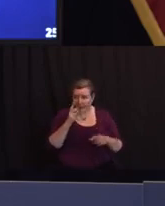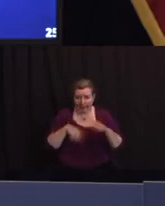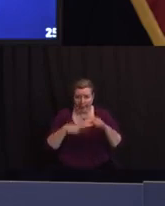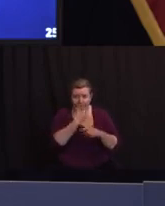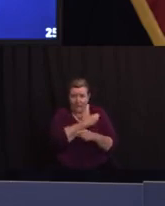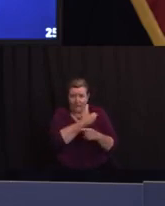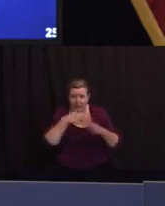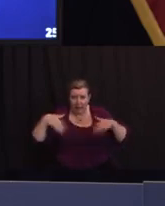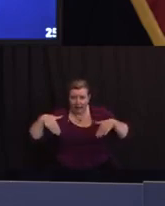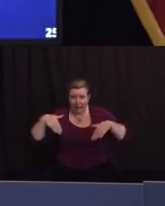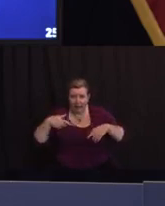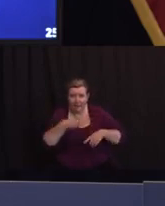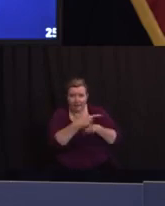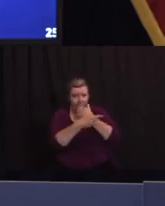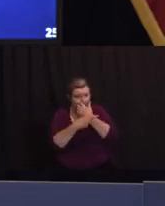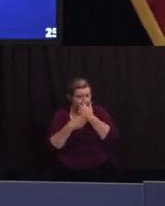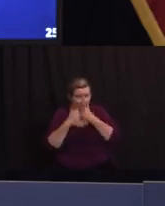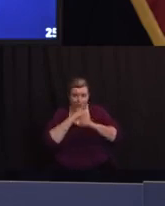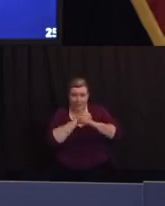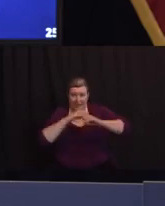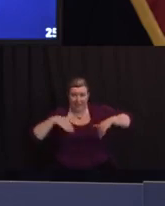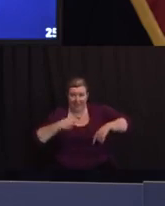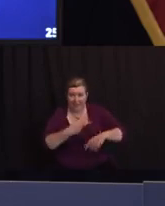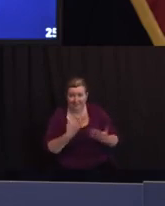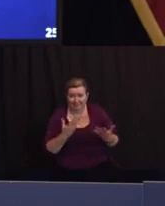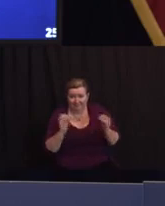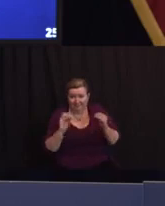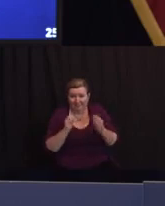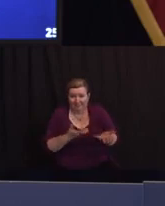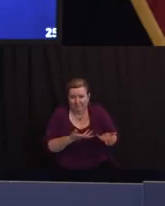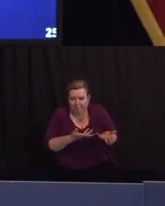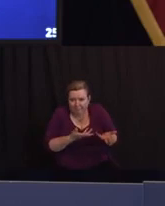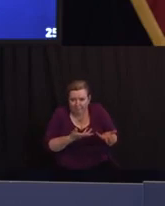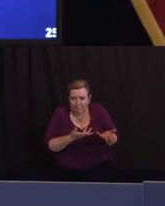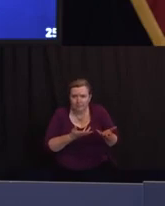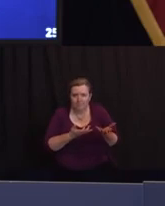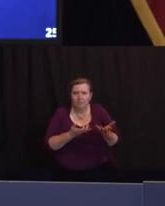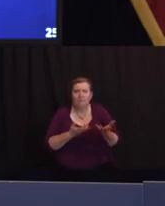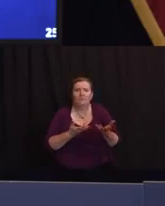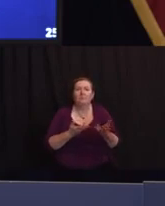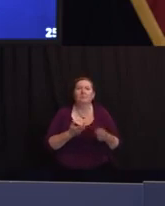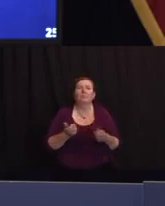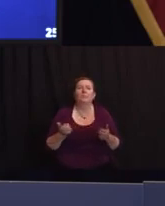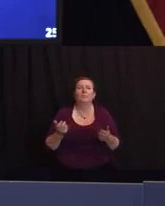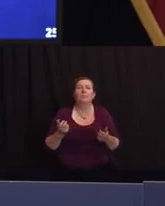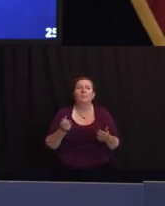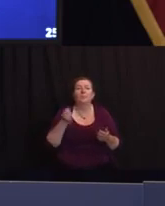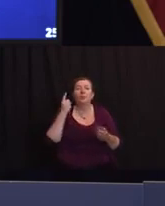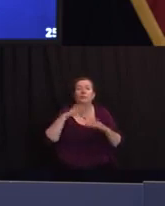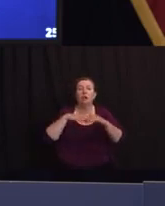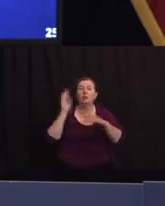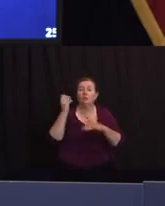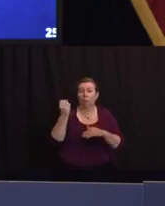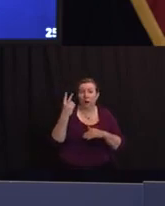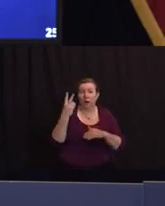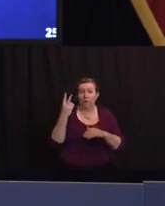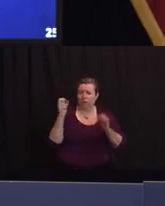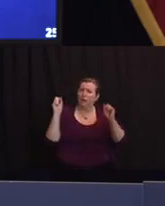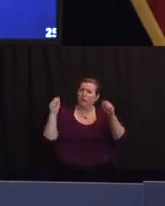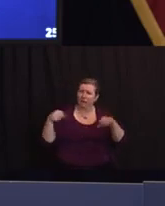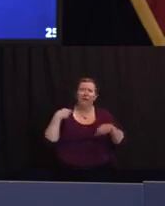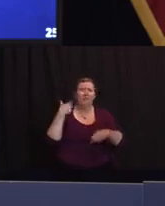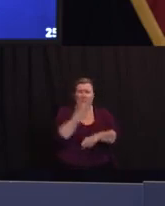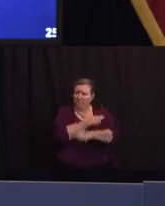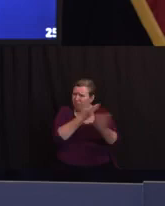the protection that vaccine offers. On the other hand, those over 12 can be vaccinated. It is important